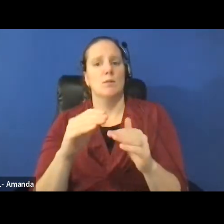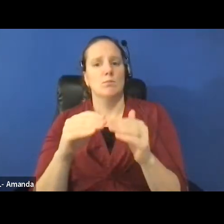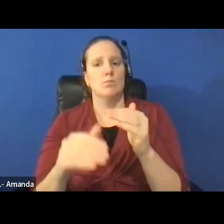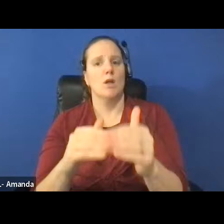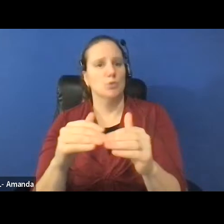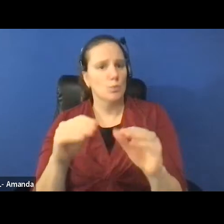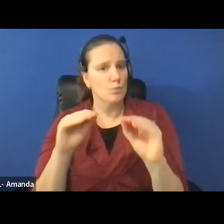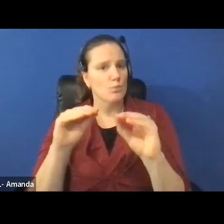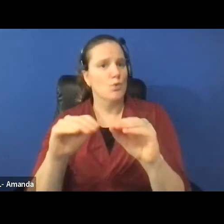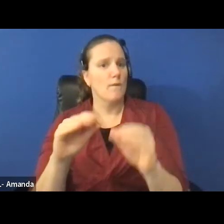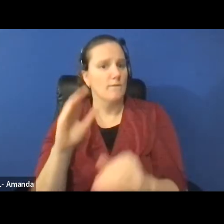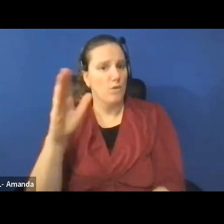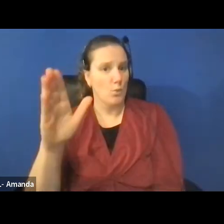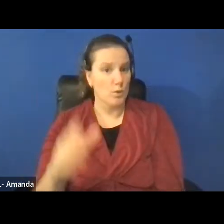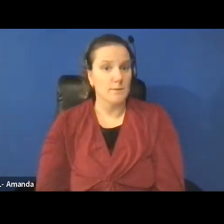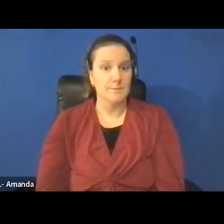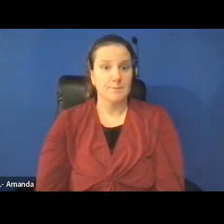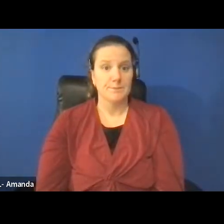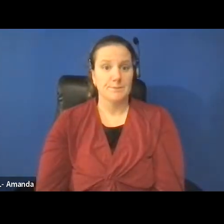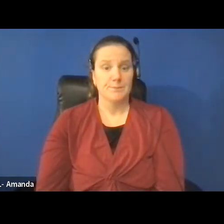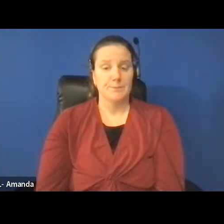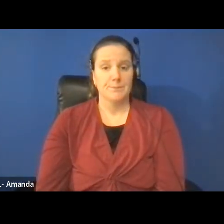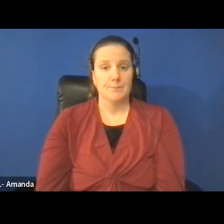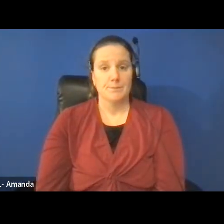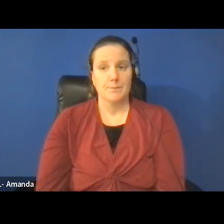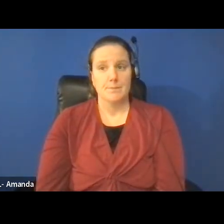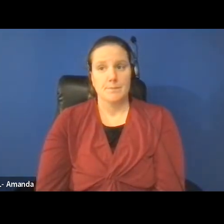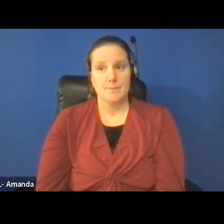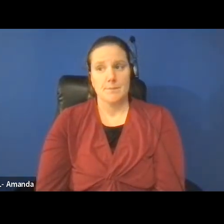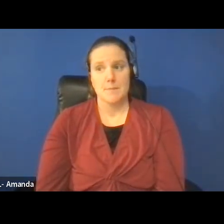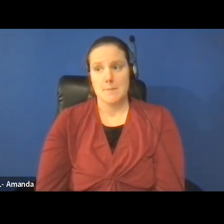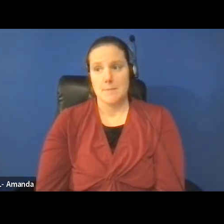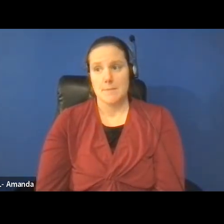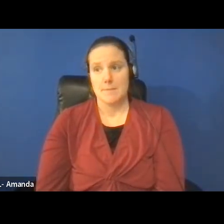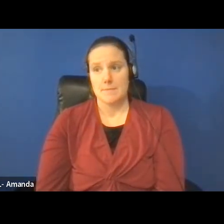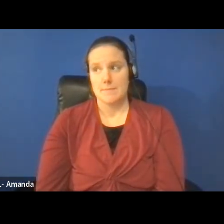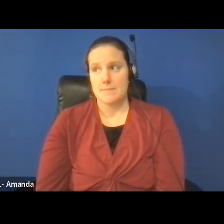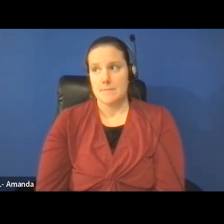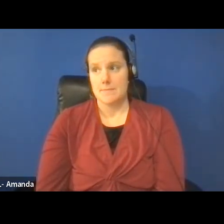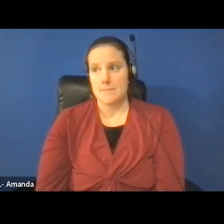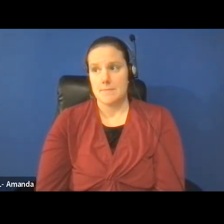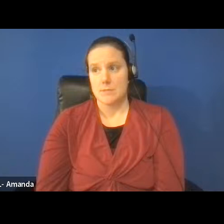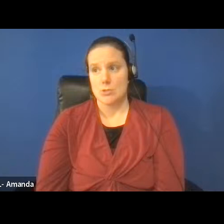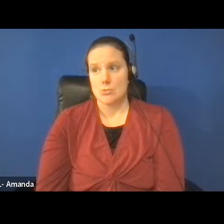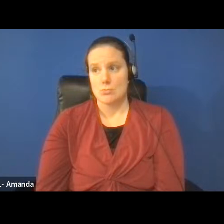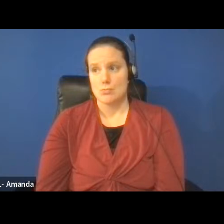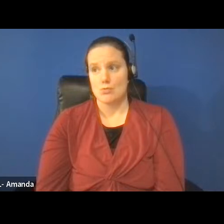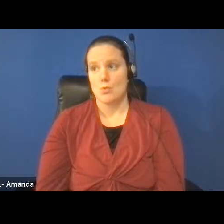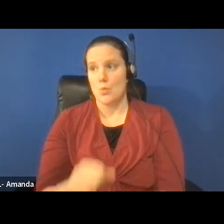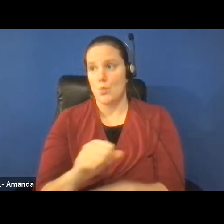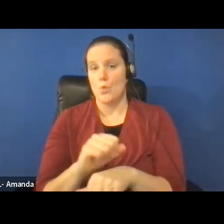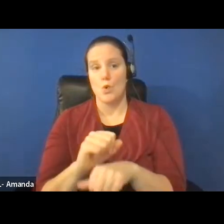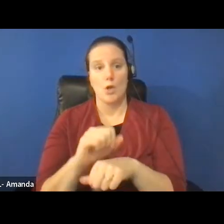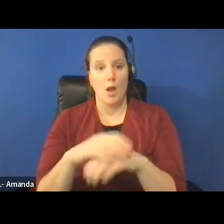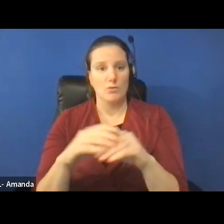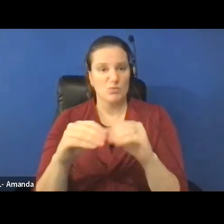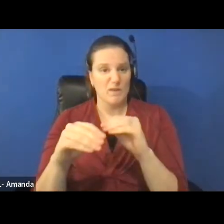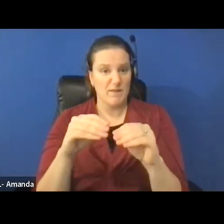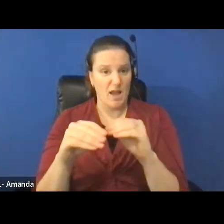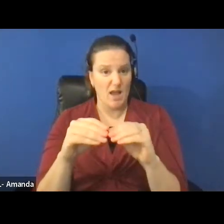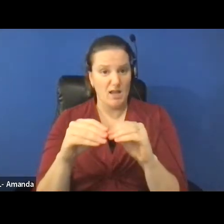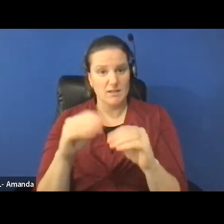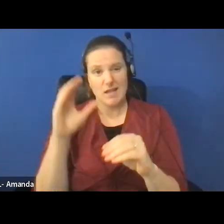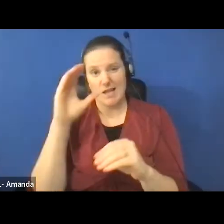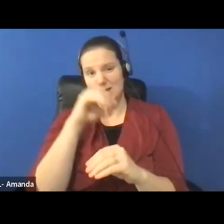to move forward. So we're also working on a revised estimate